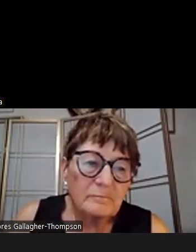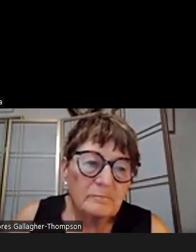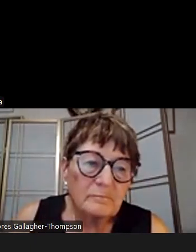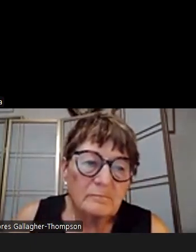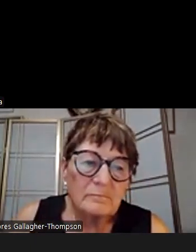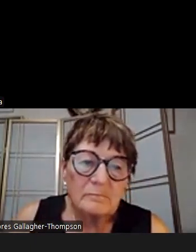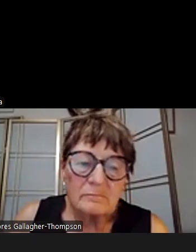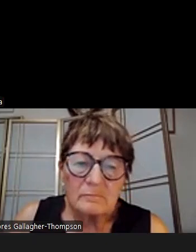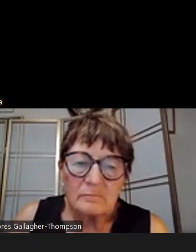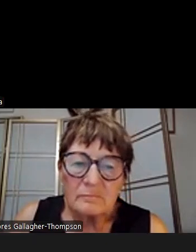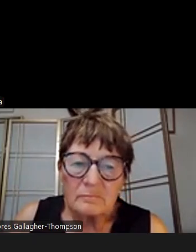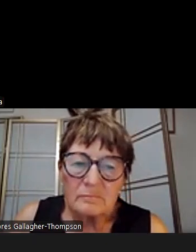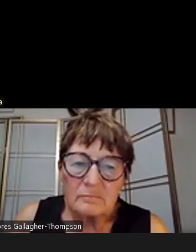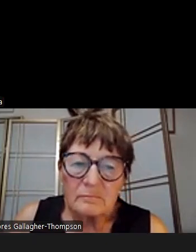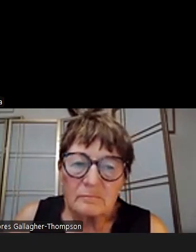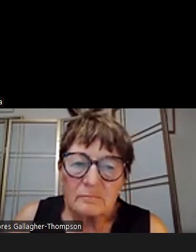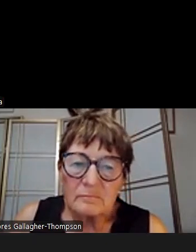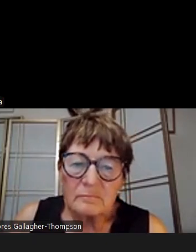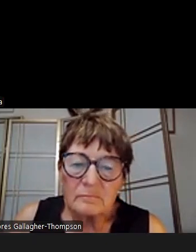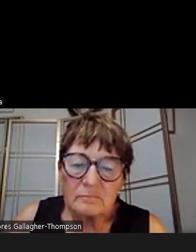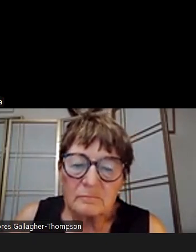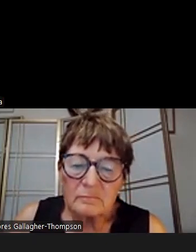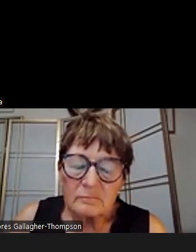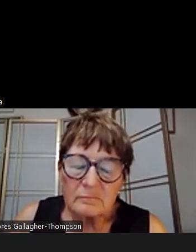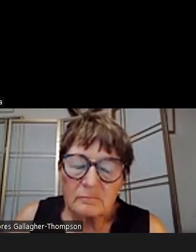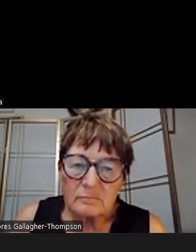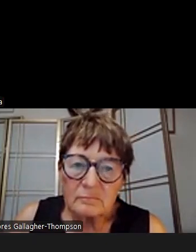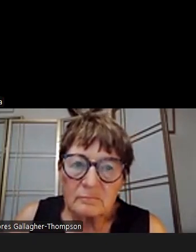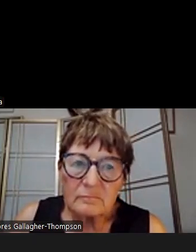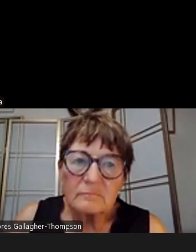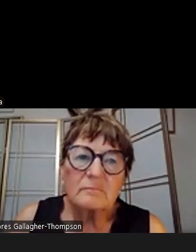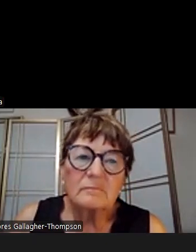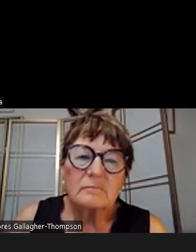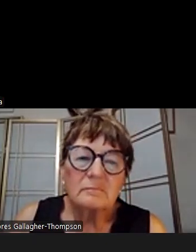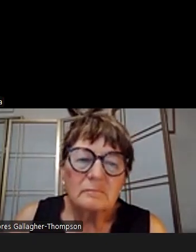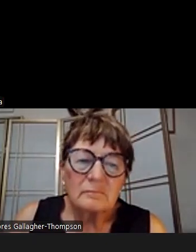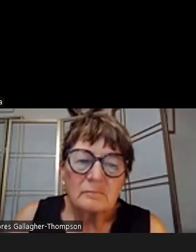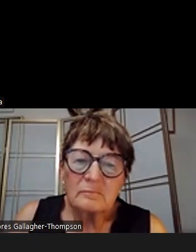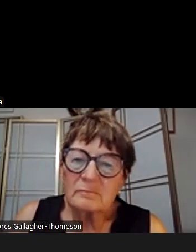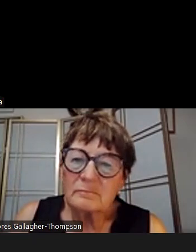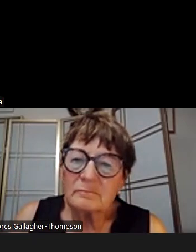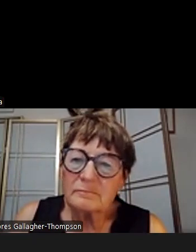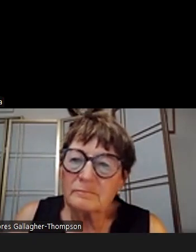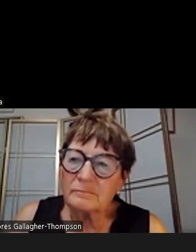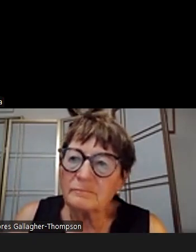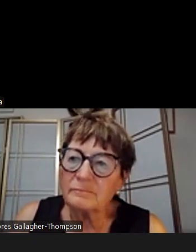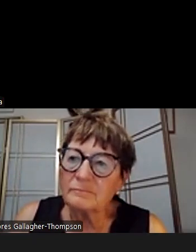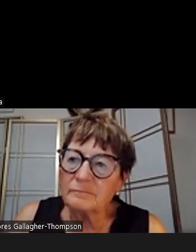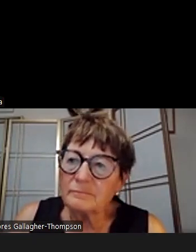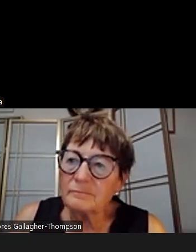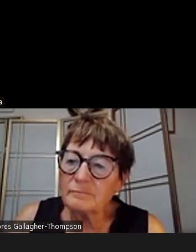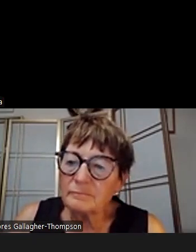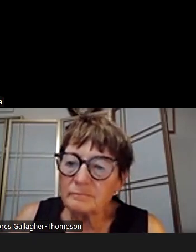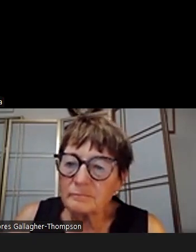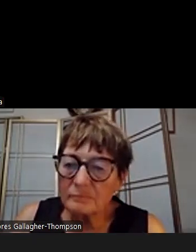Thanks for that. We've raised that before, I think, and it's worth raising again. It was certainly one of the public comments today about the importance in